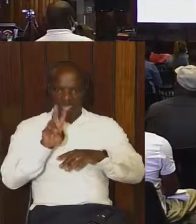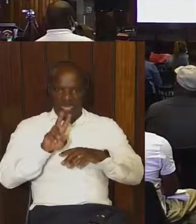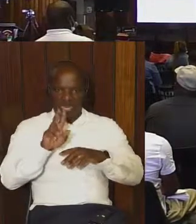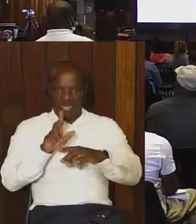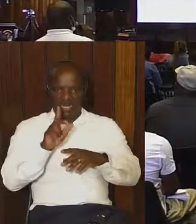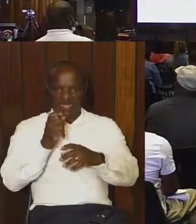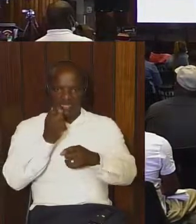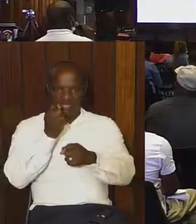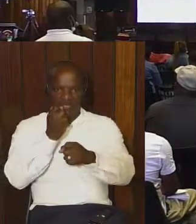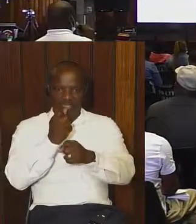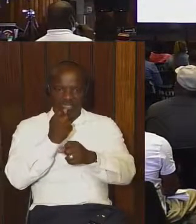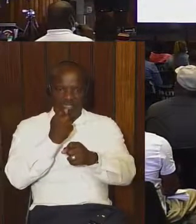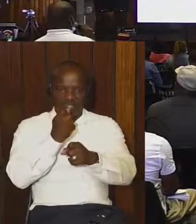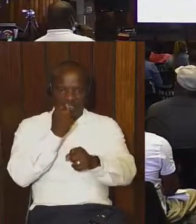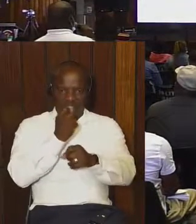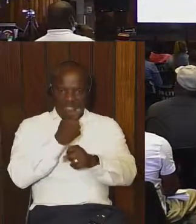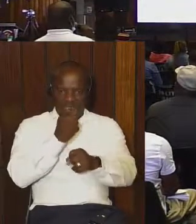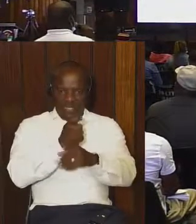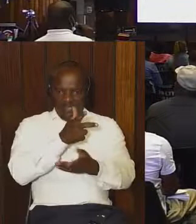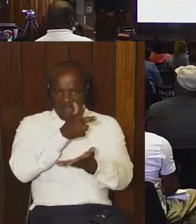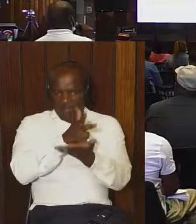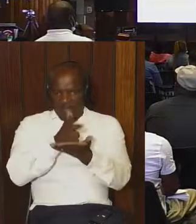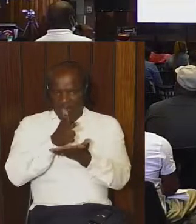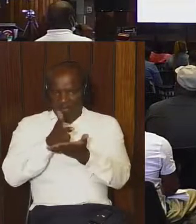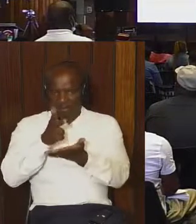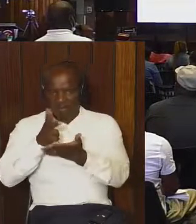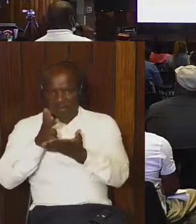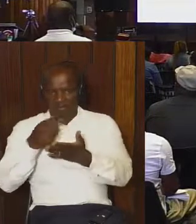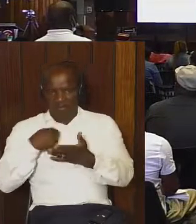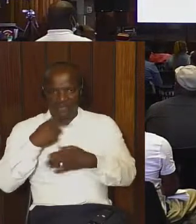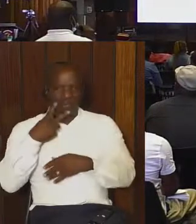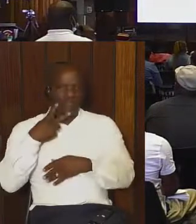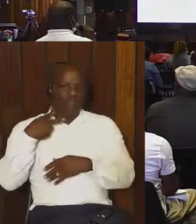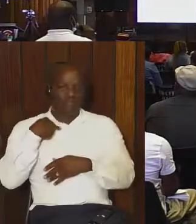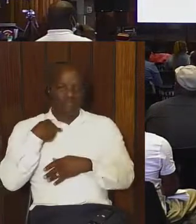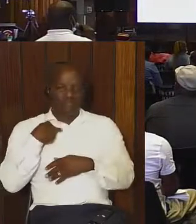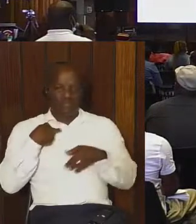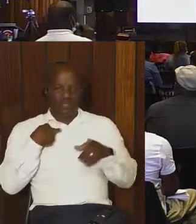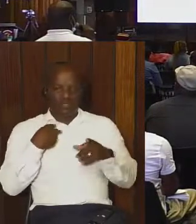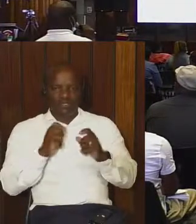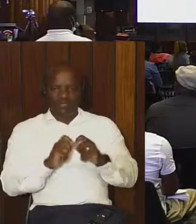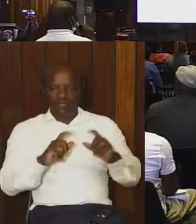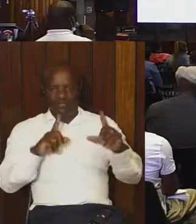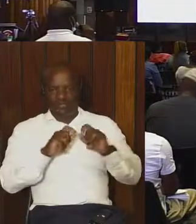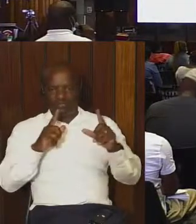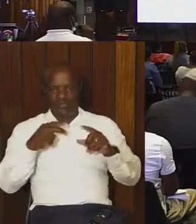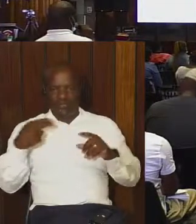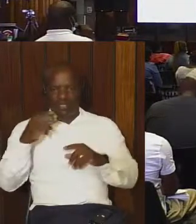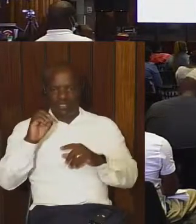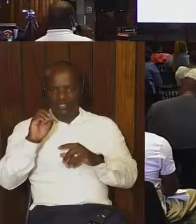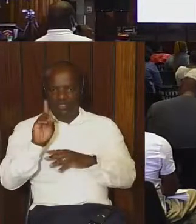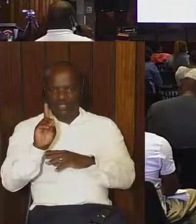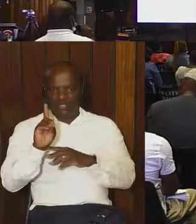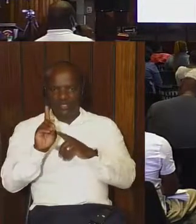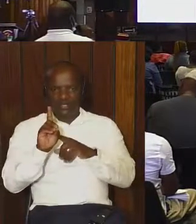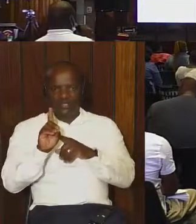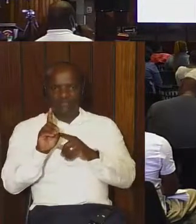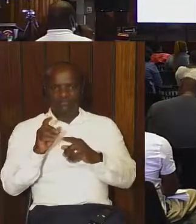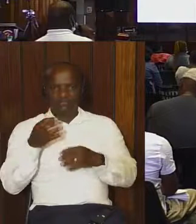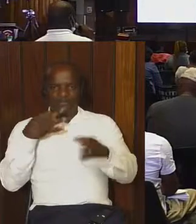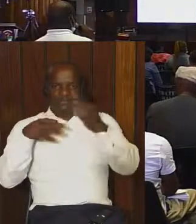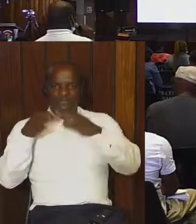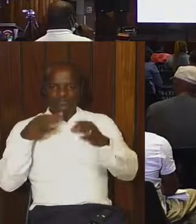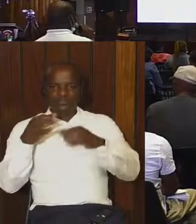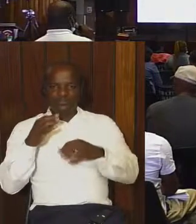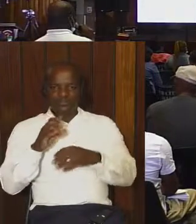am completely dismayed by the response, in fact, by the presentation made by the HOD and